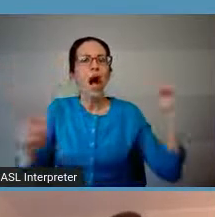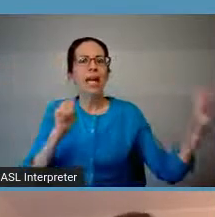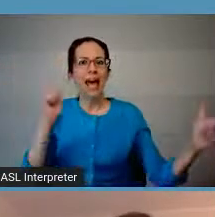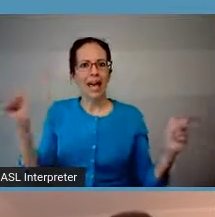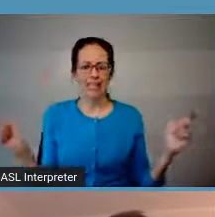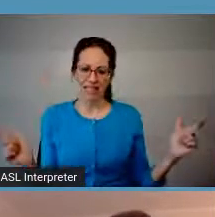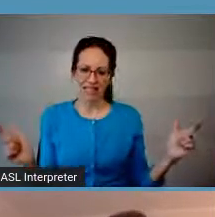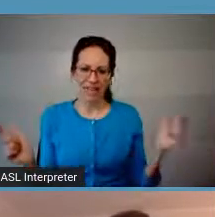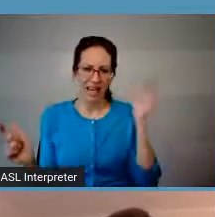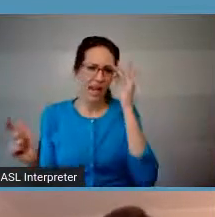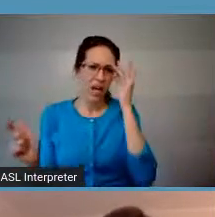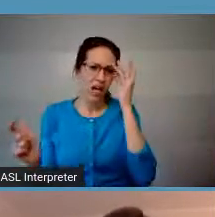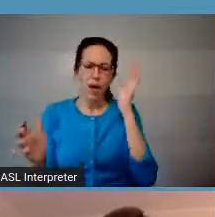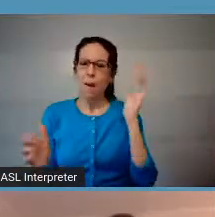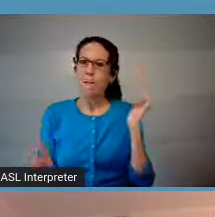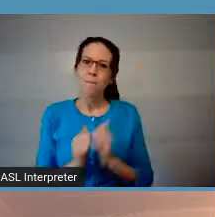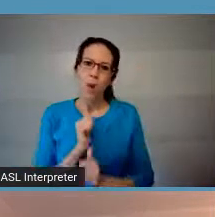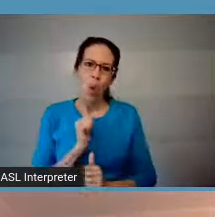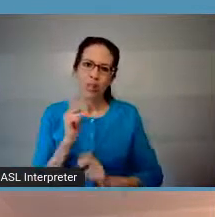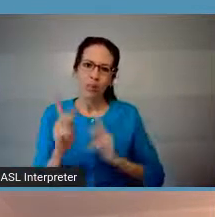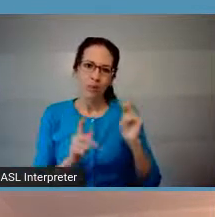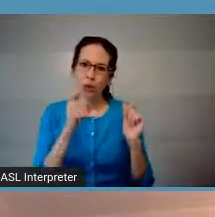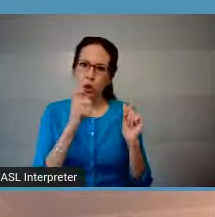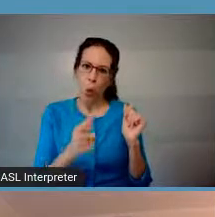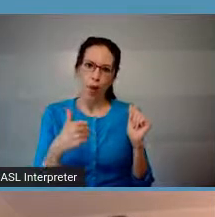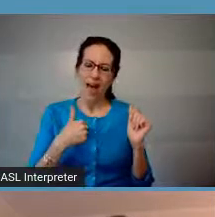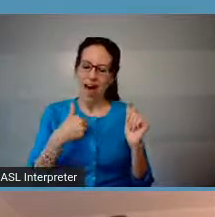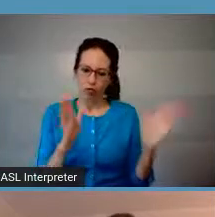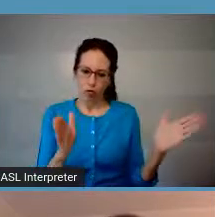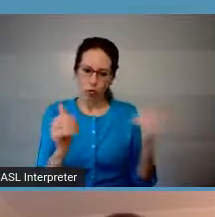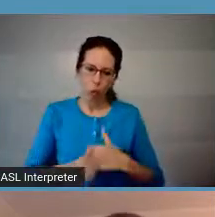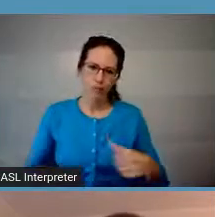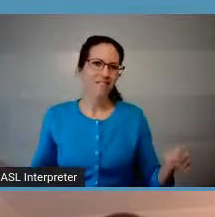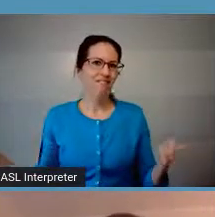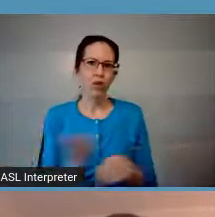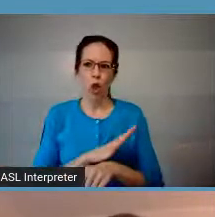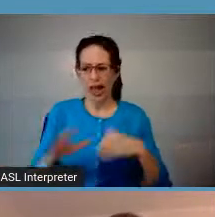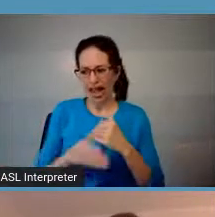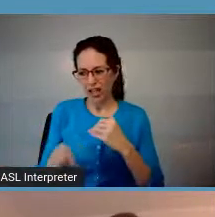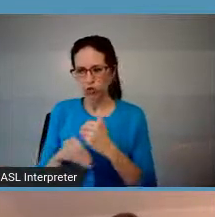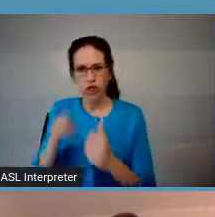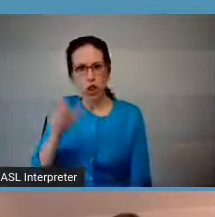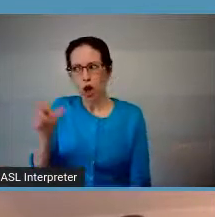have just, rooms full of extra servers lying around. So you're going to need to talk to IT. Where are